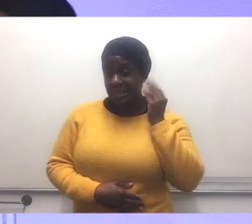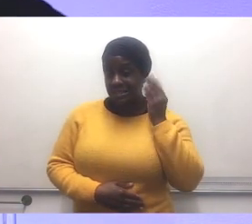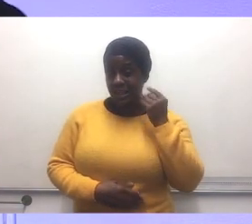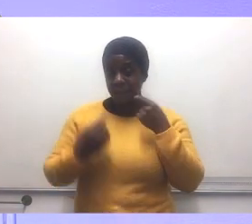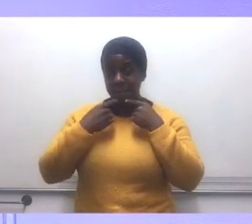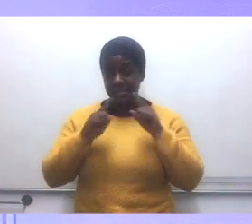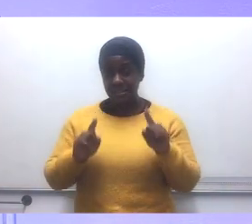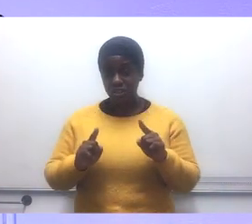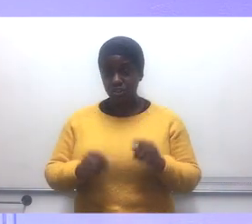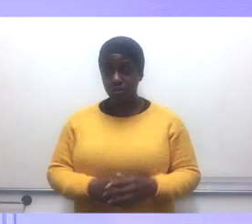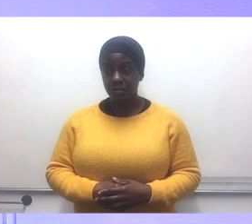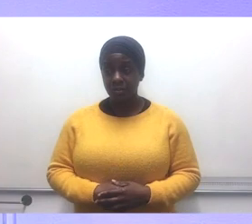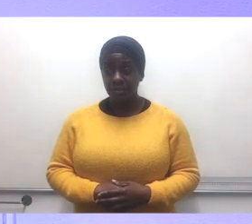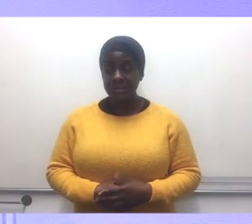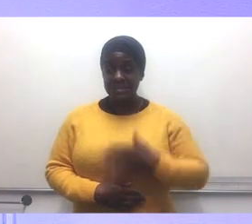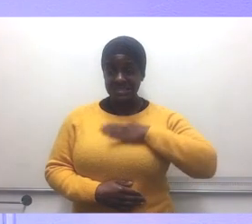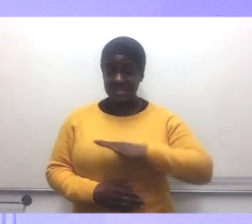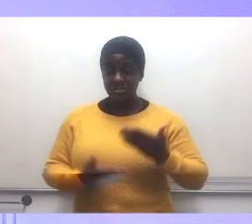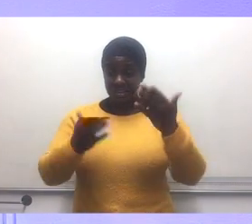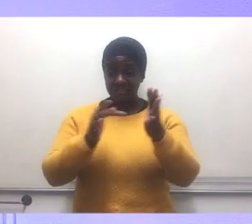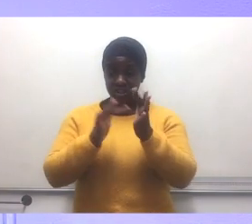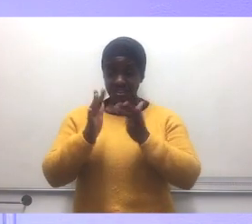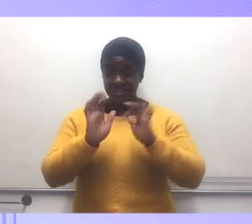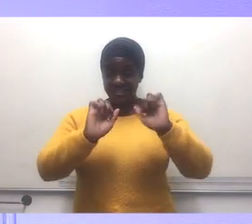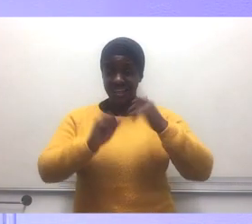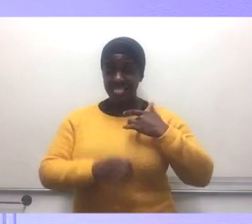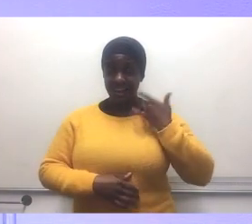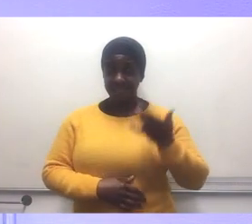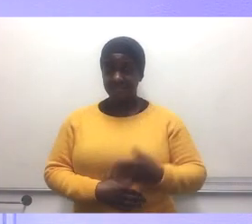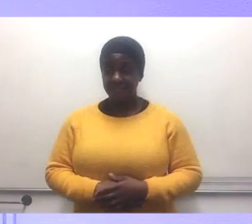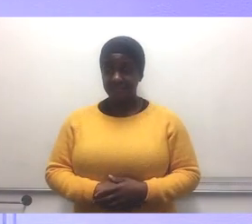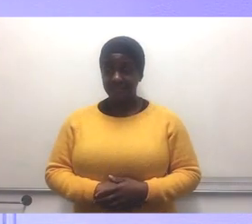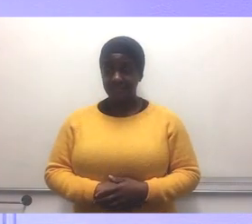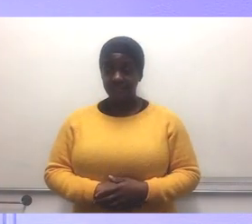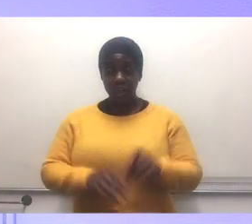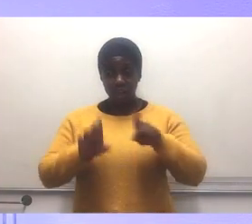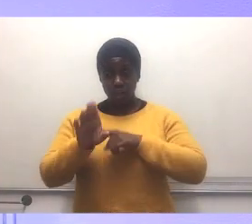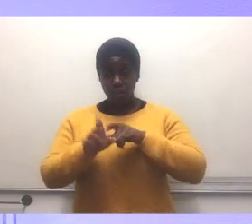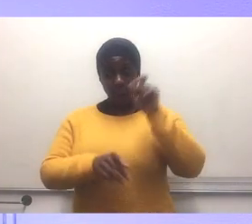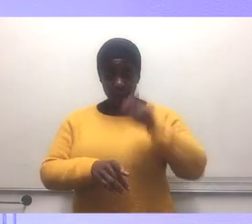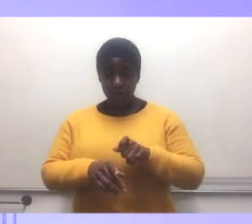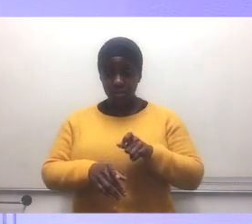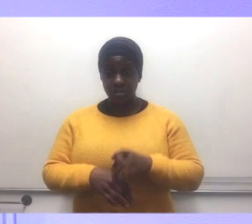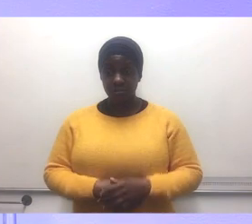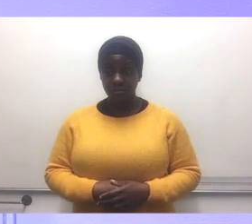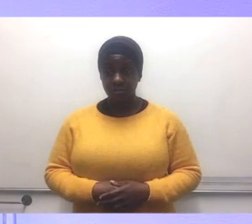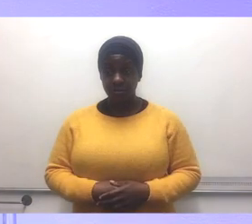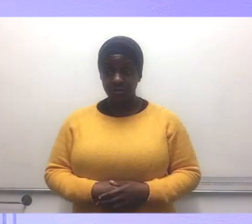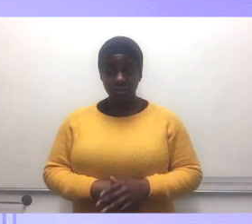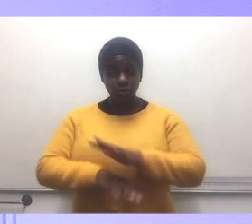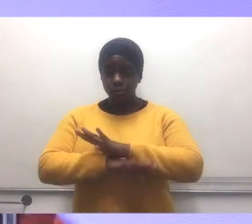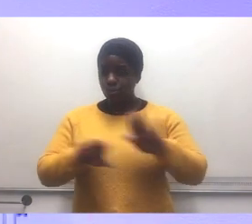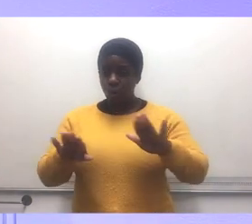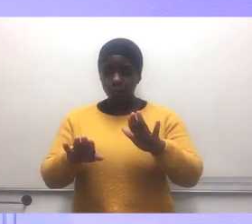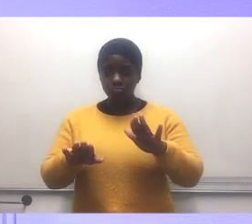message who need to give Jesus their life. You may be a young person, young people. You are not too